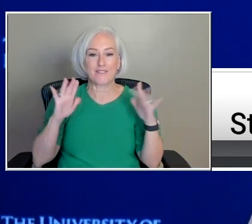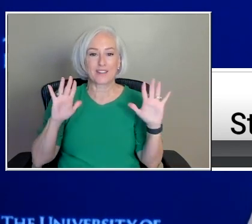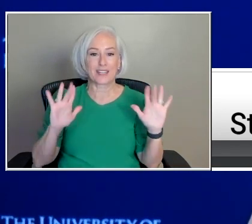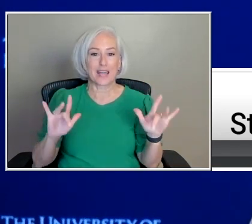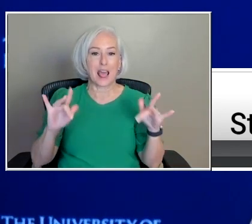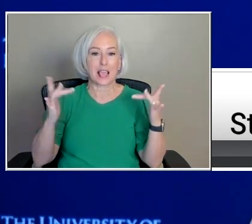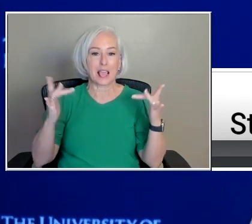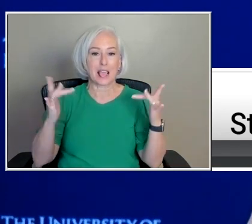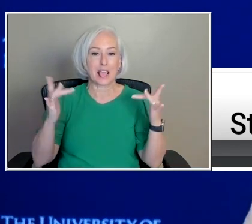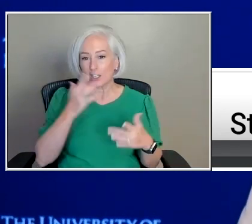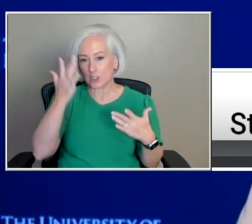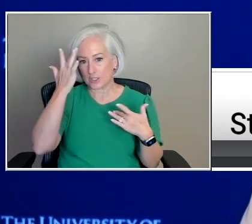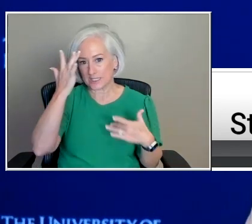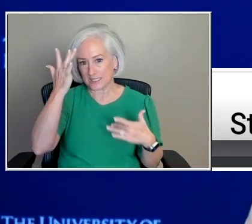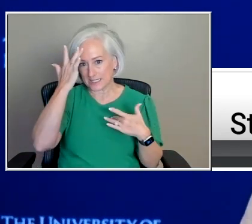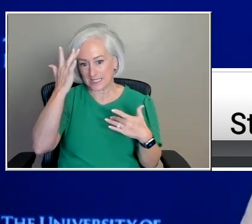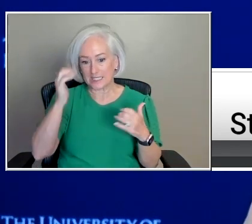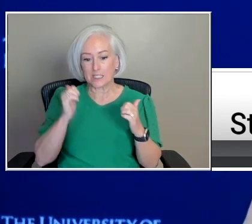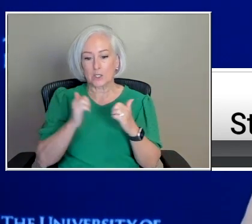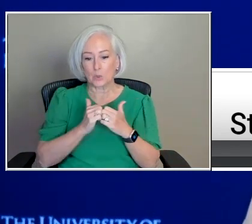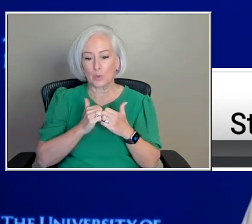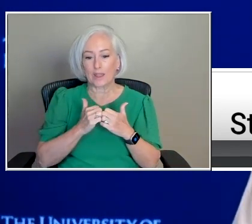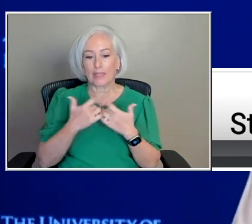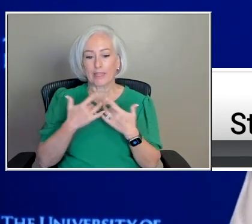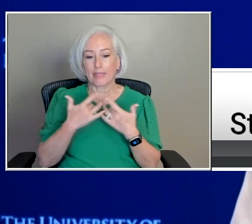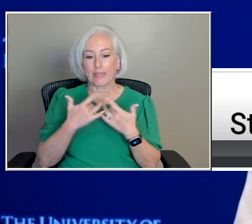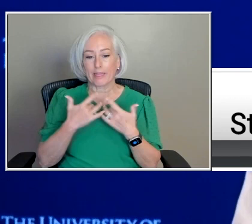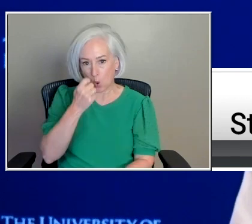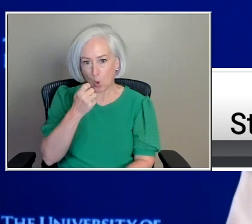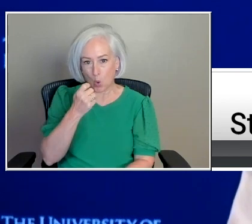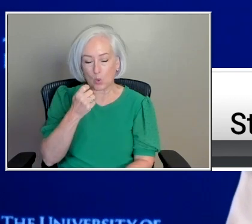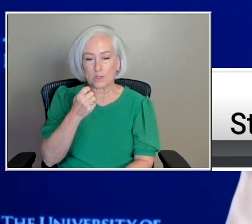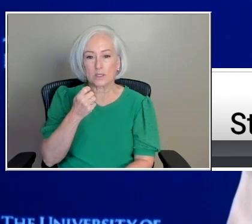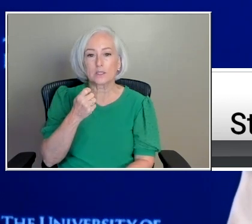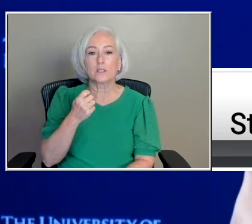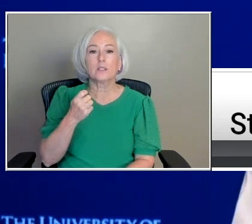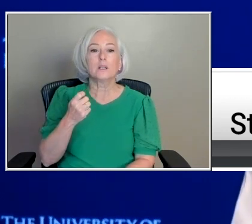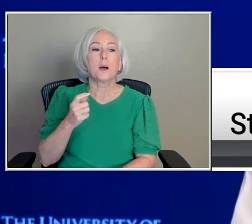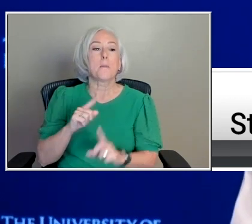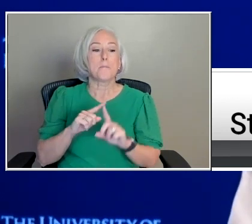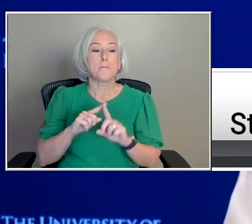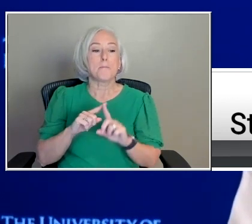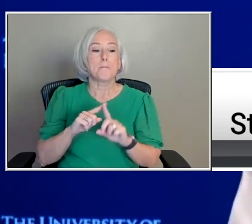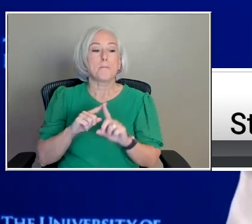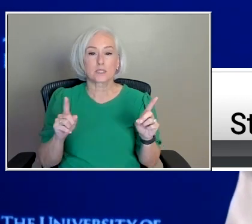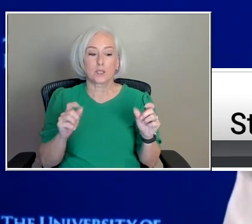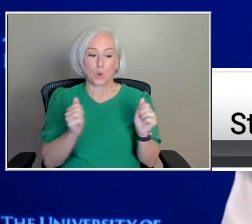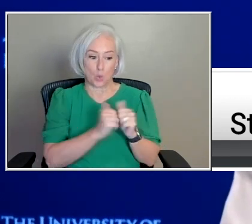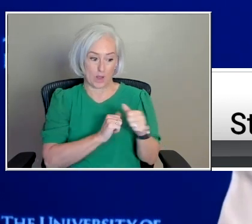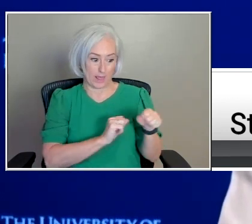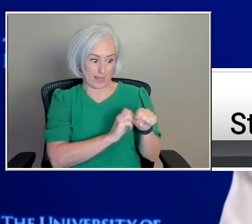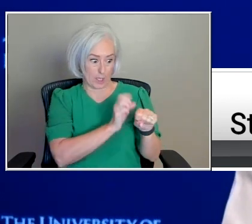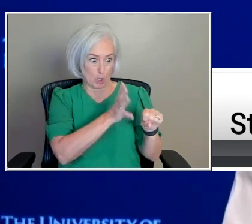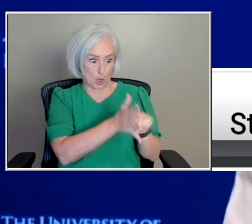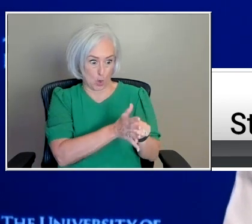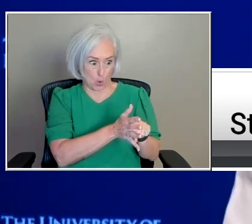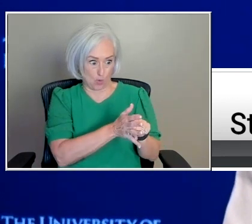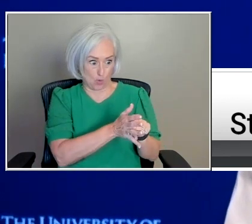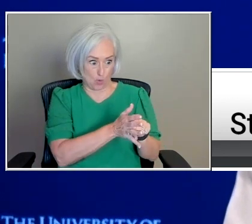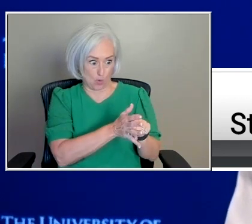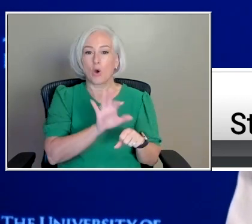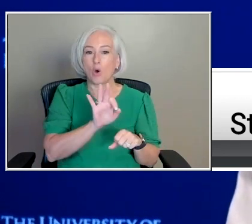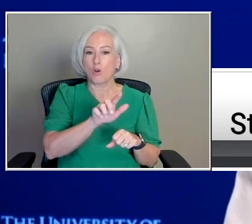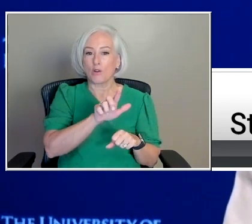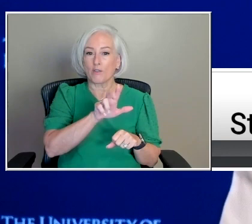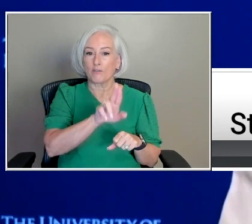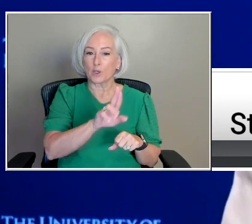with the typical colds. So that adds a caveat to it, whereas we know with COVID or influenza with severe illness when